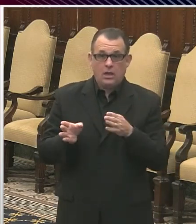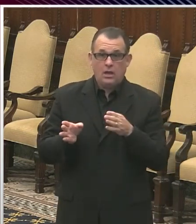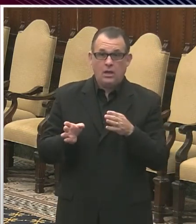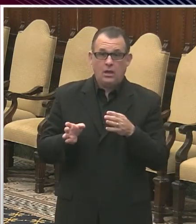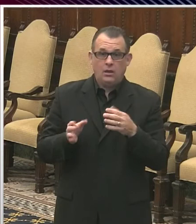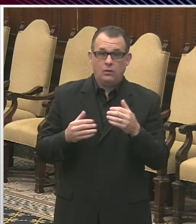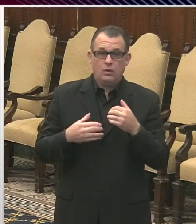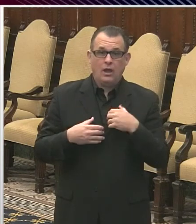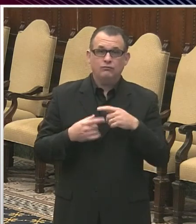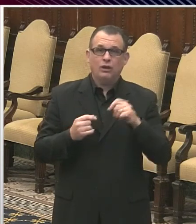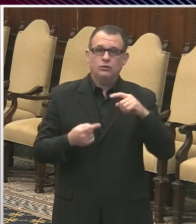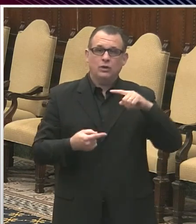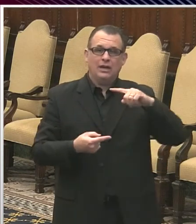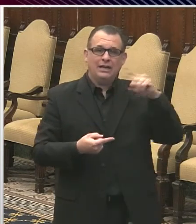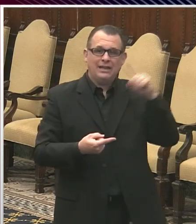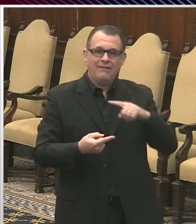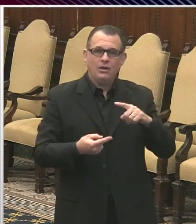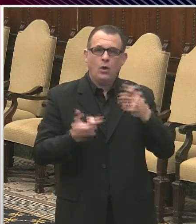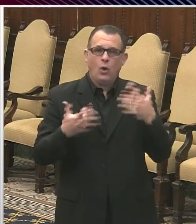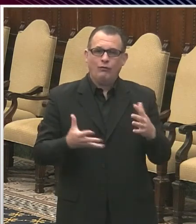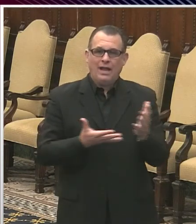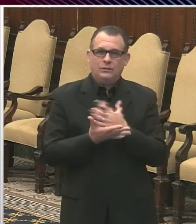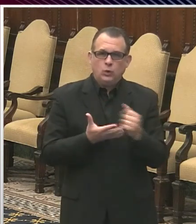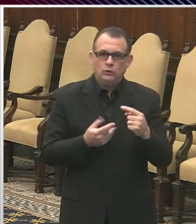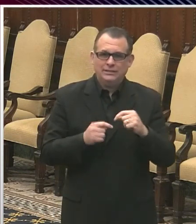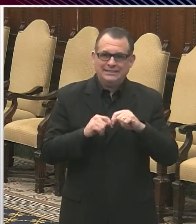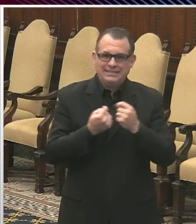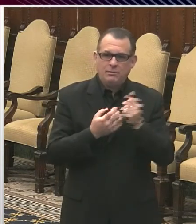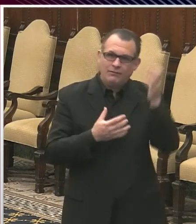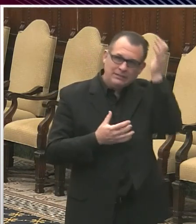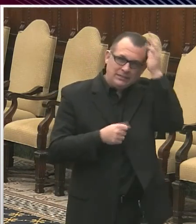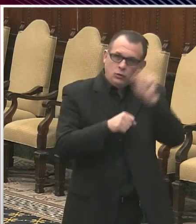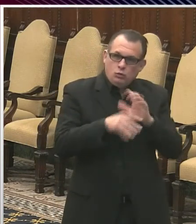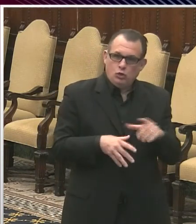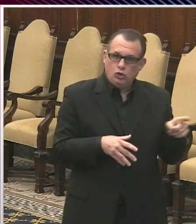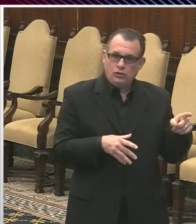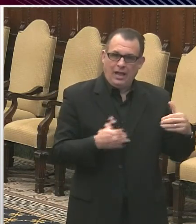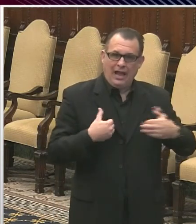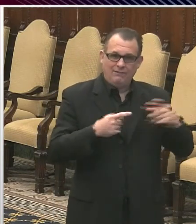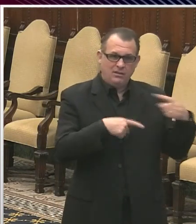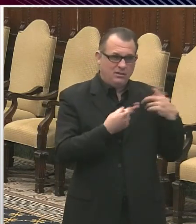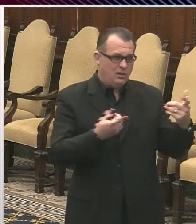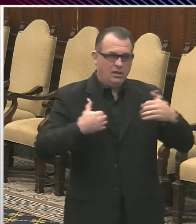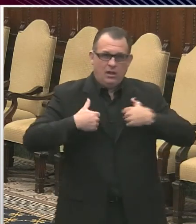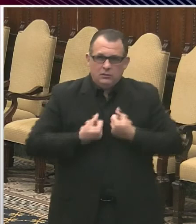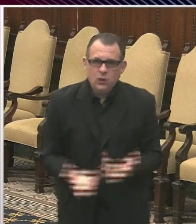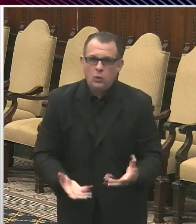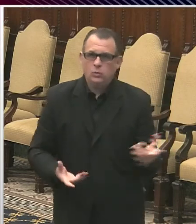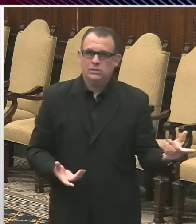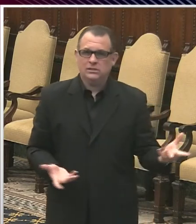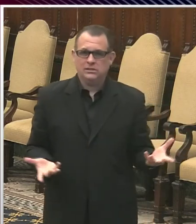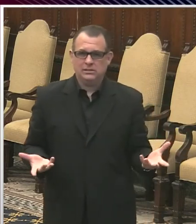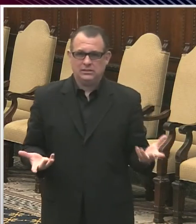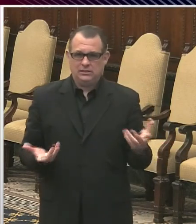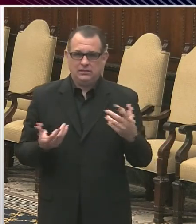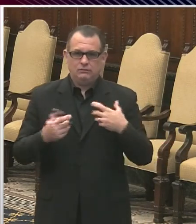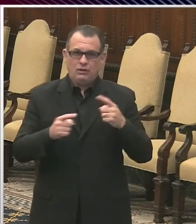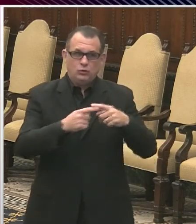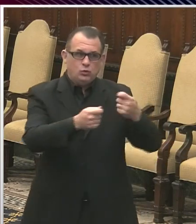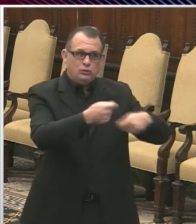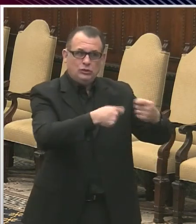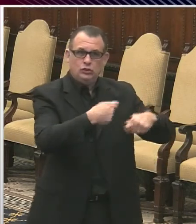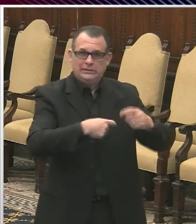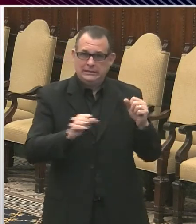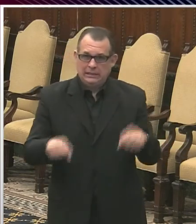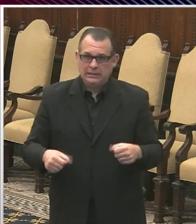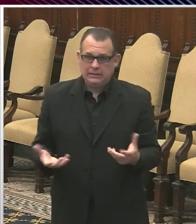the already exhausted team of sanitation workers we currently have with maybe temporary workers? There is not a plan